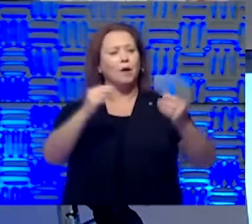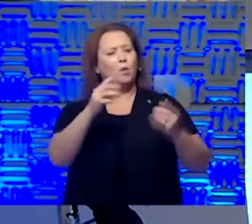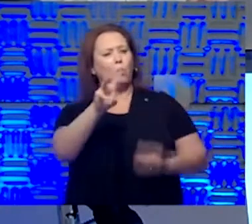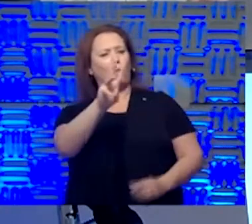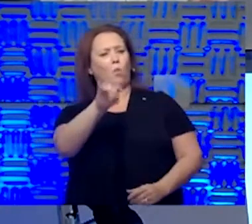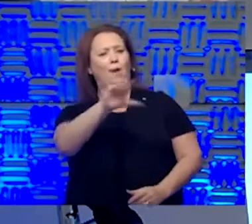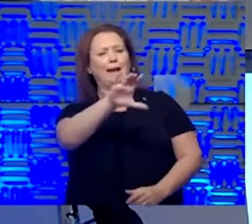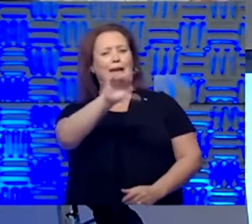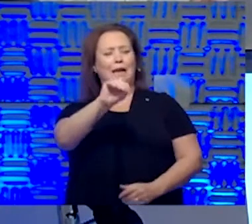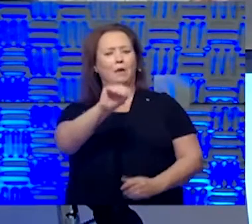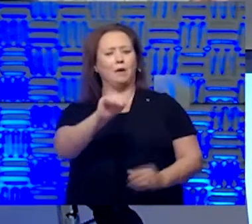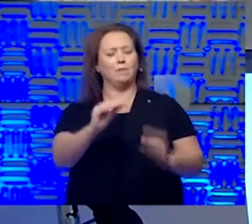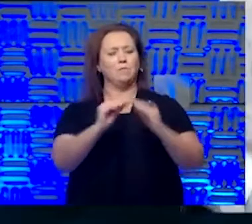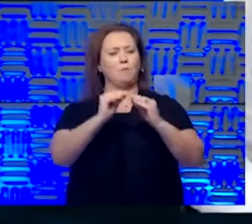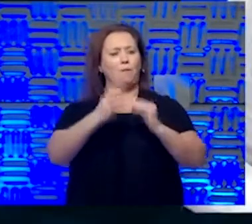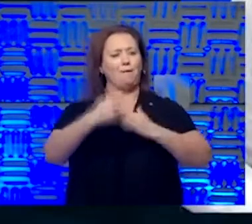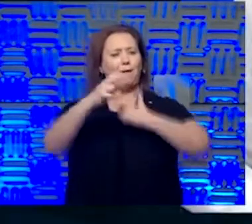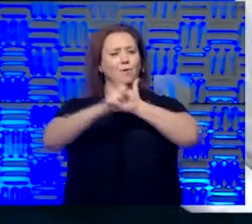which we know is more vulnerable?